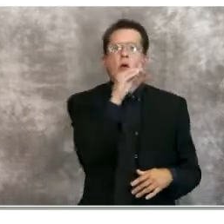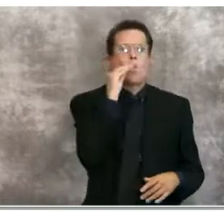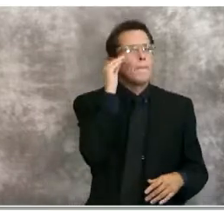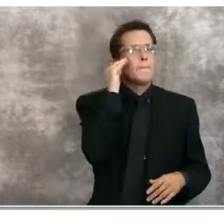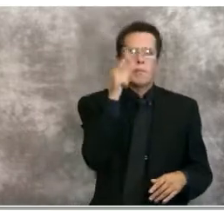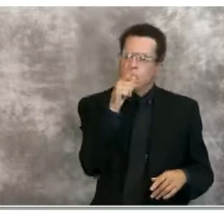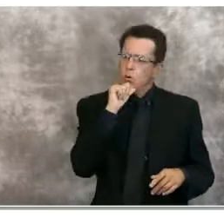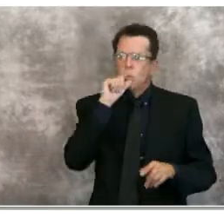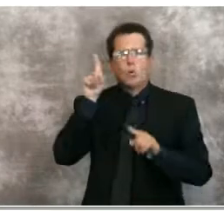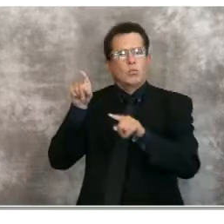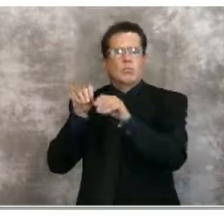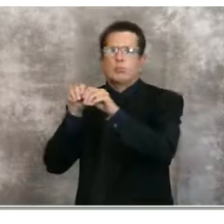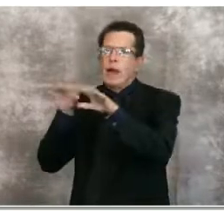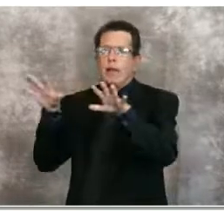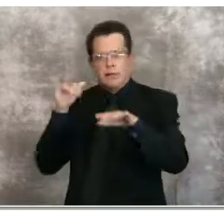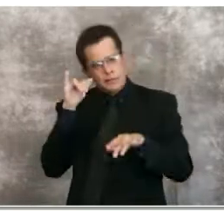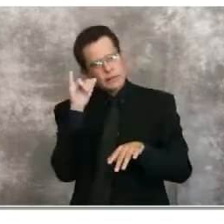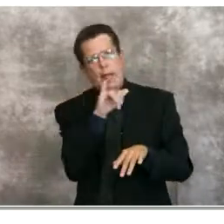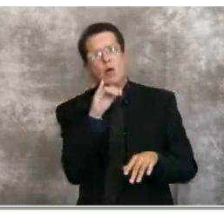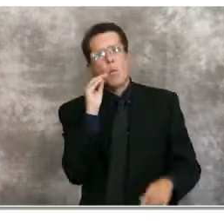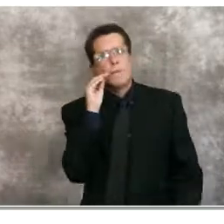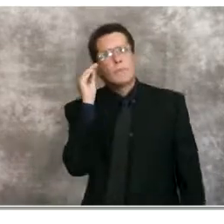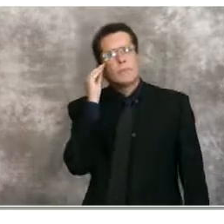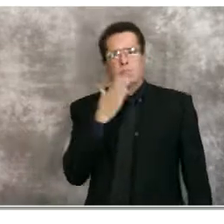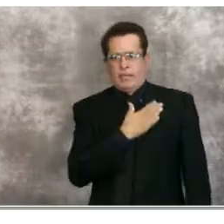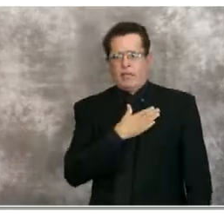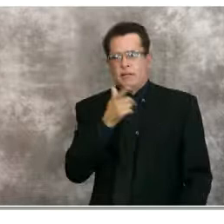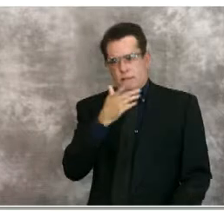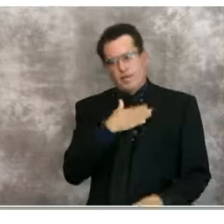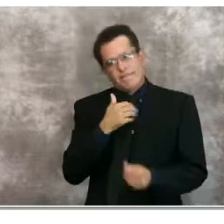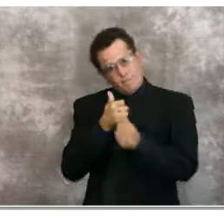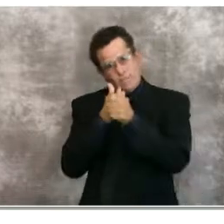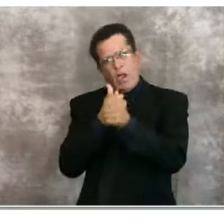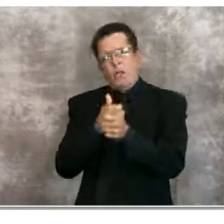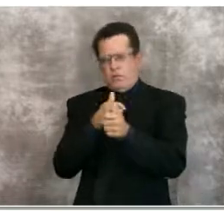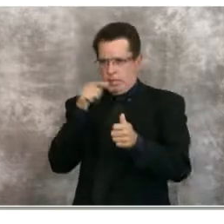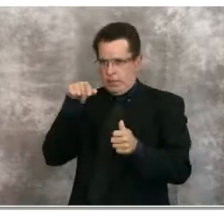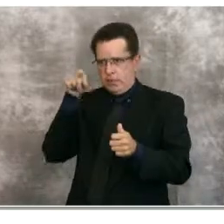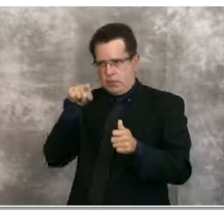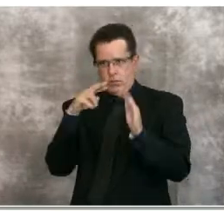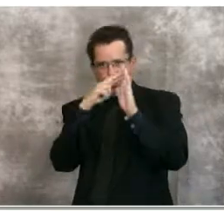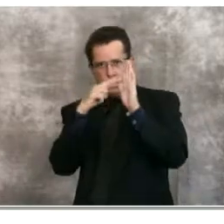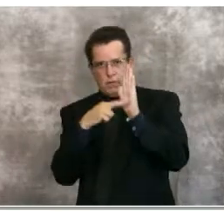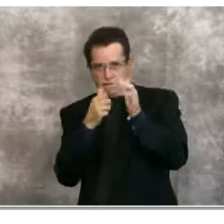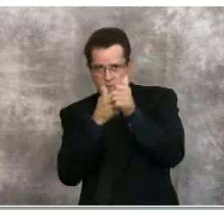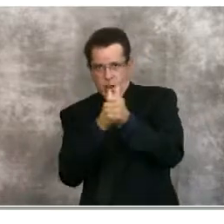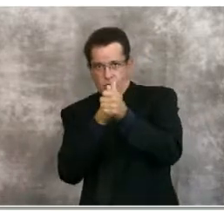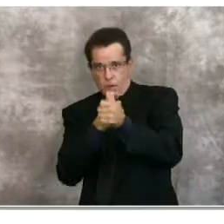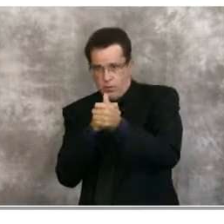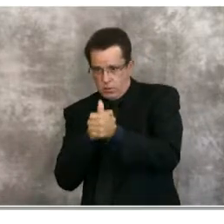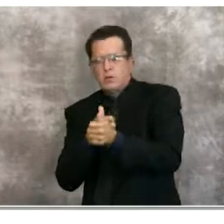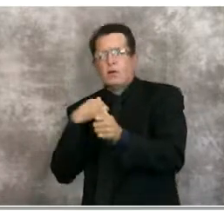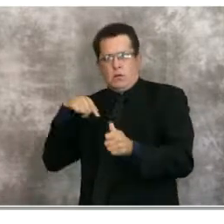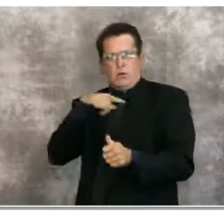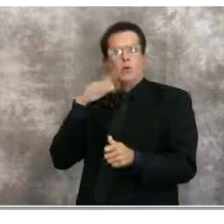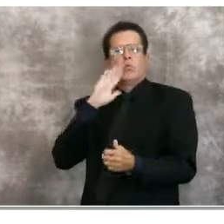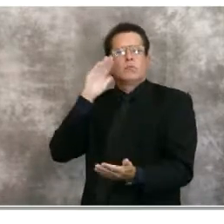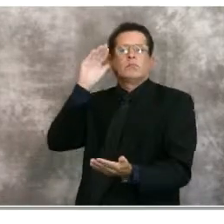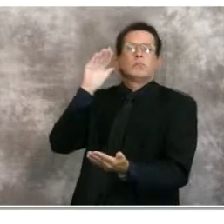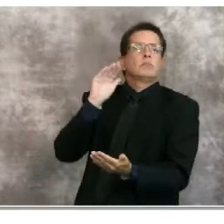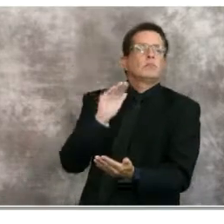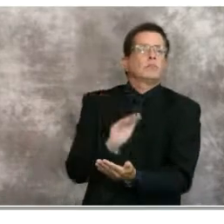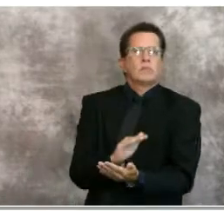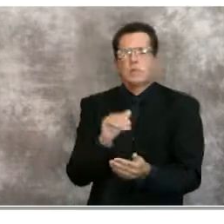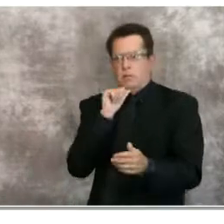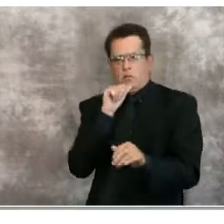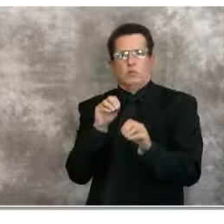want everyone to adhere to that. Adhering to these strategies will help to decrease the spread